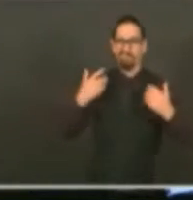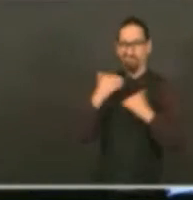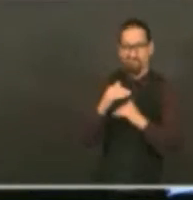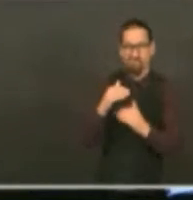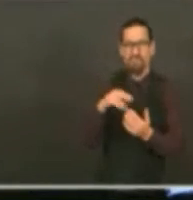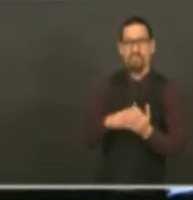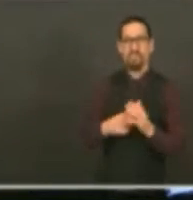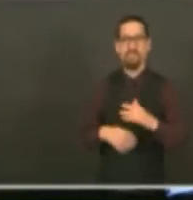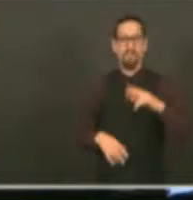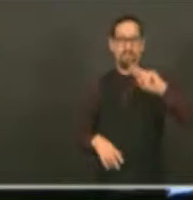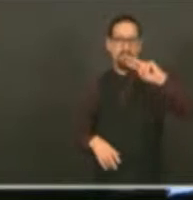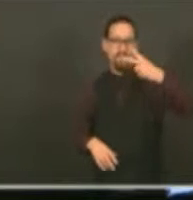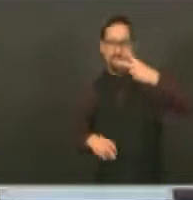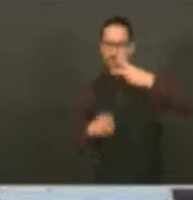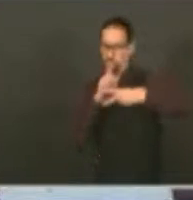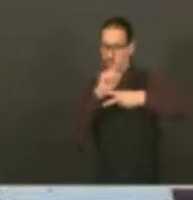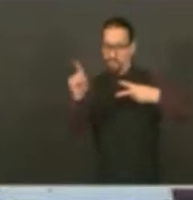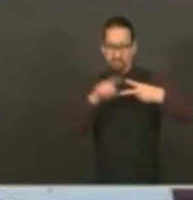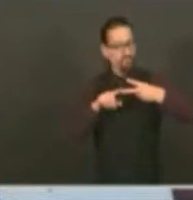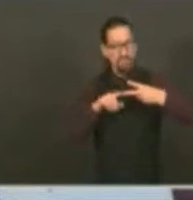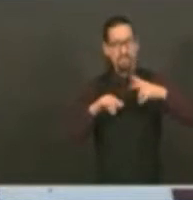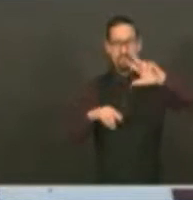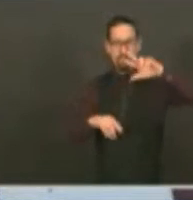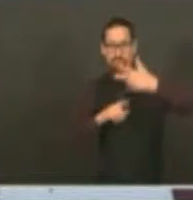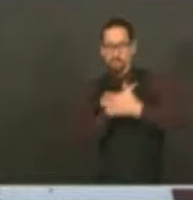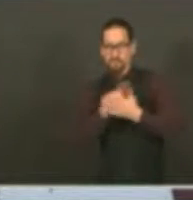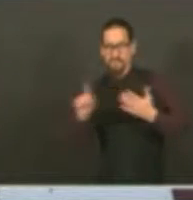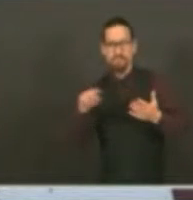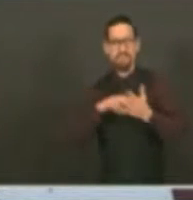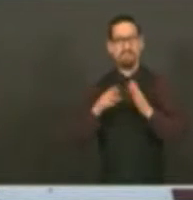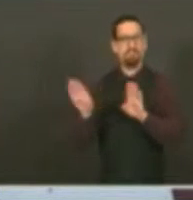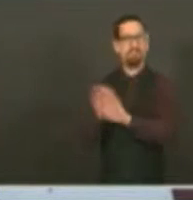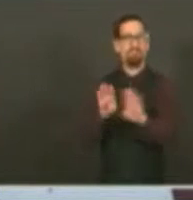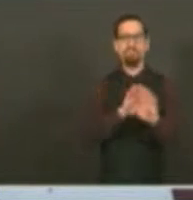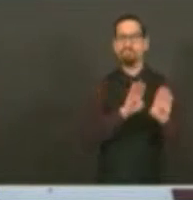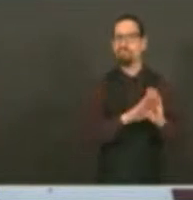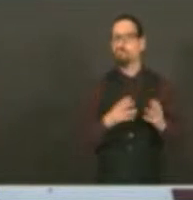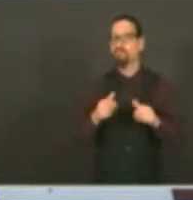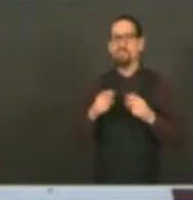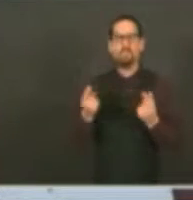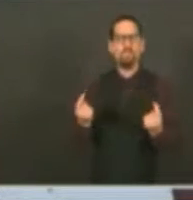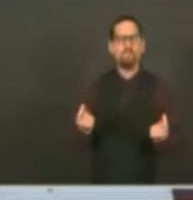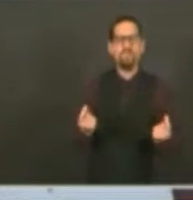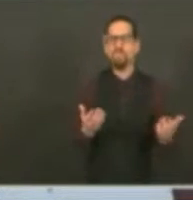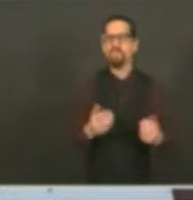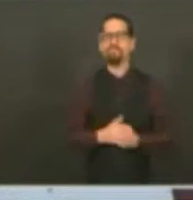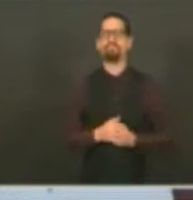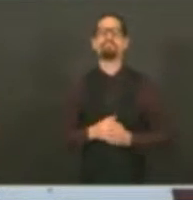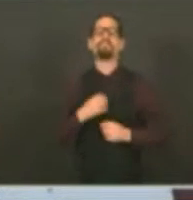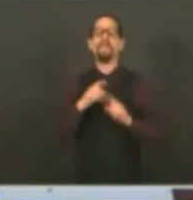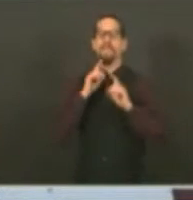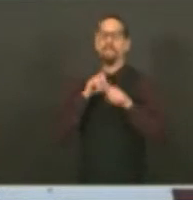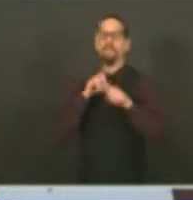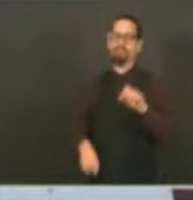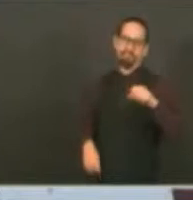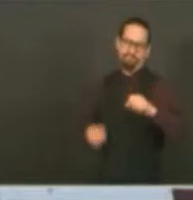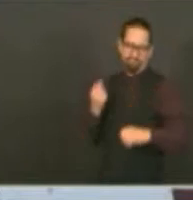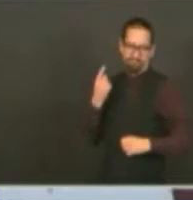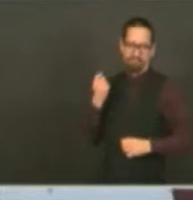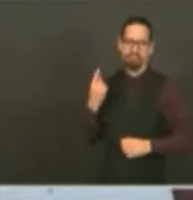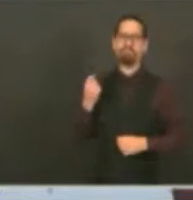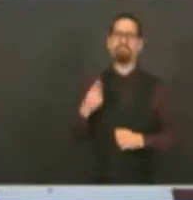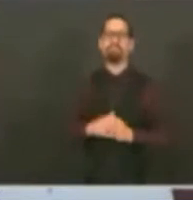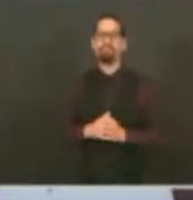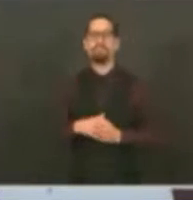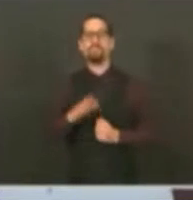of that, and how did you handle that? Yeah. Listen, the reason that I decided to extend the economic